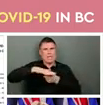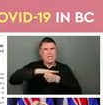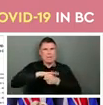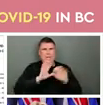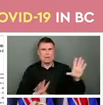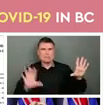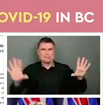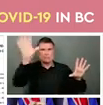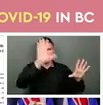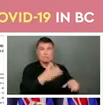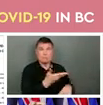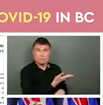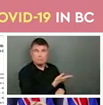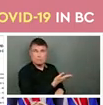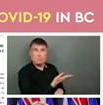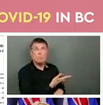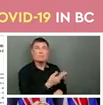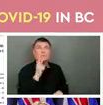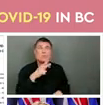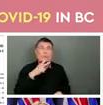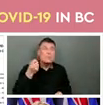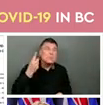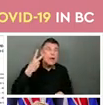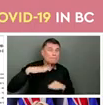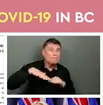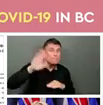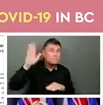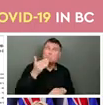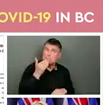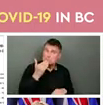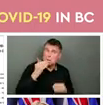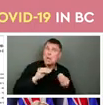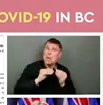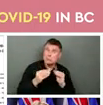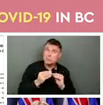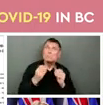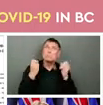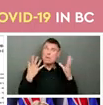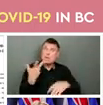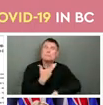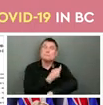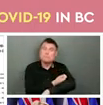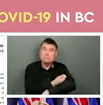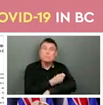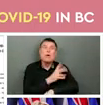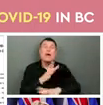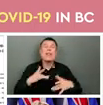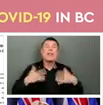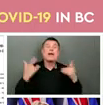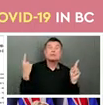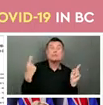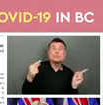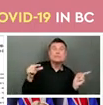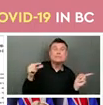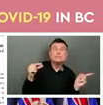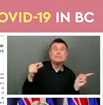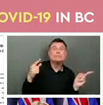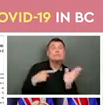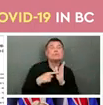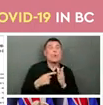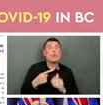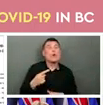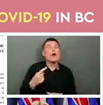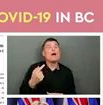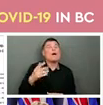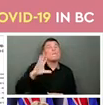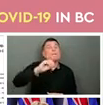the board. The lowest, the lightest color green reflects at least 50% of people 12 and up being immunized with